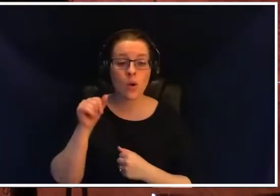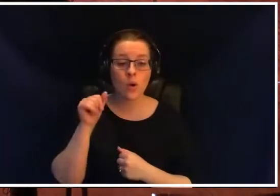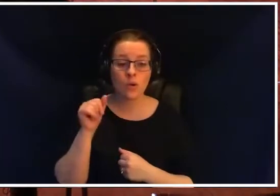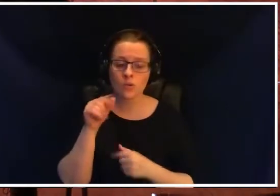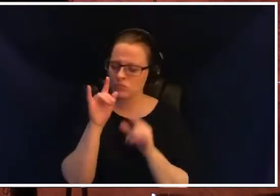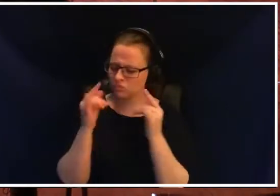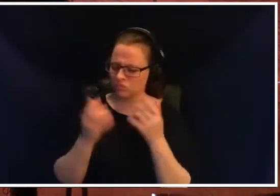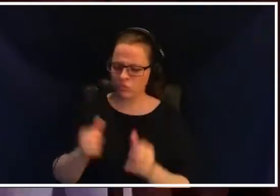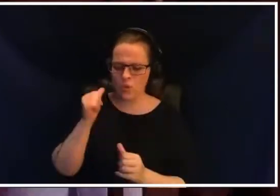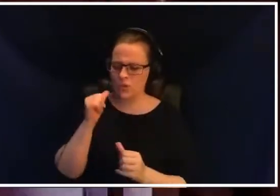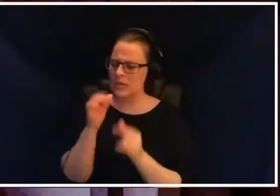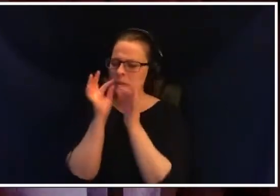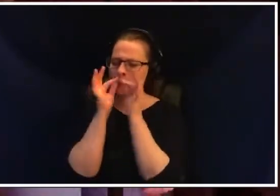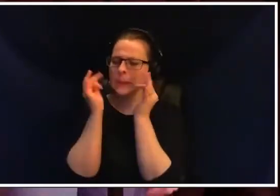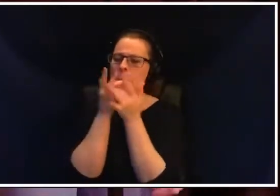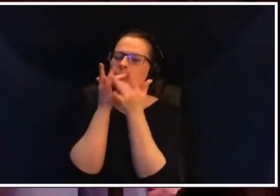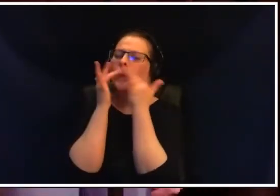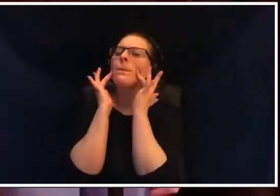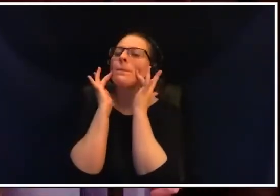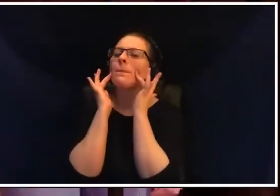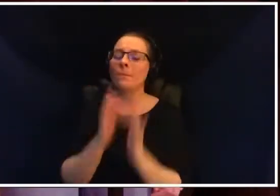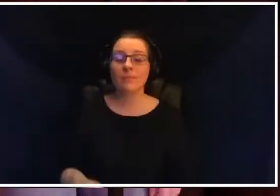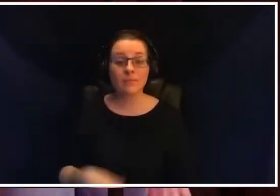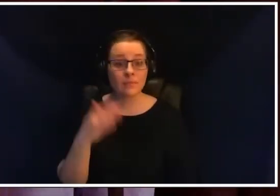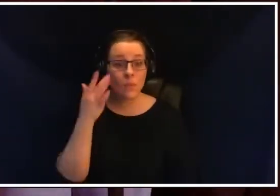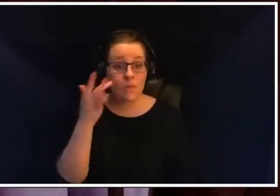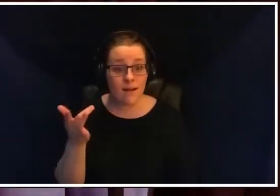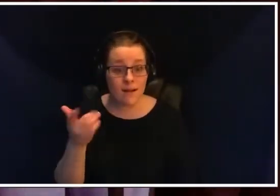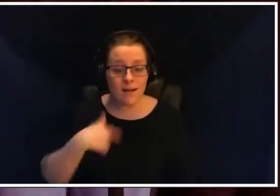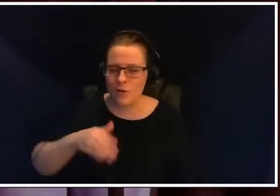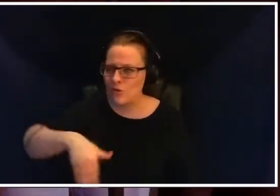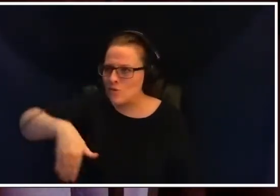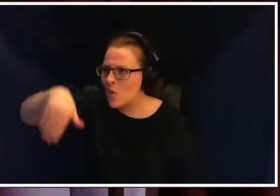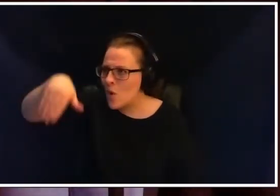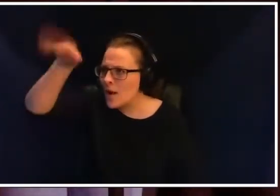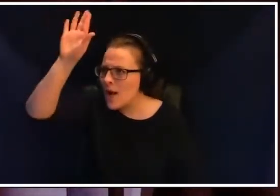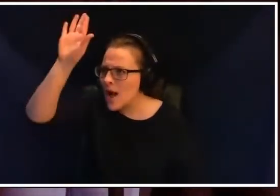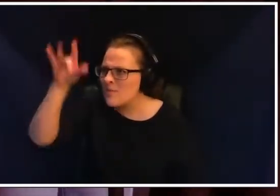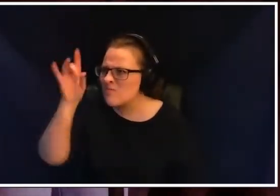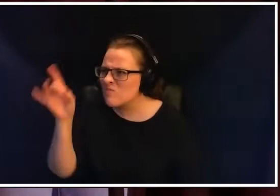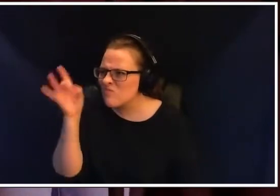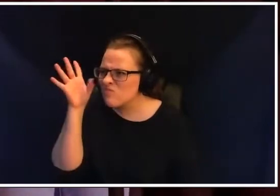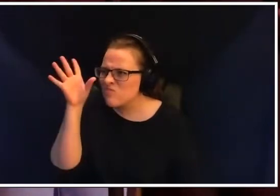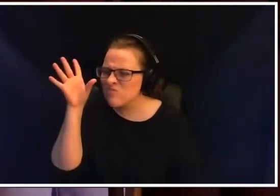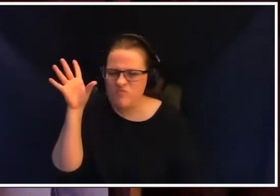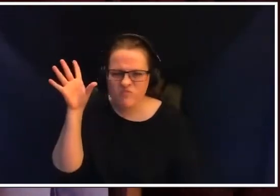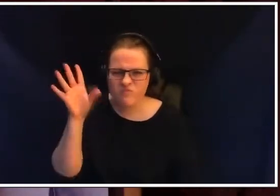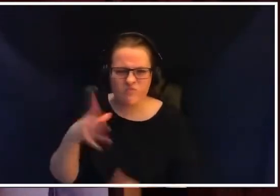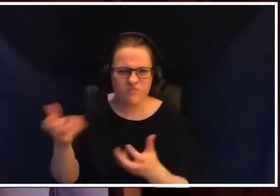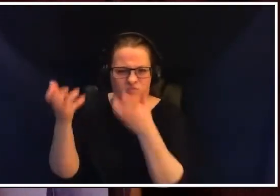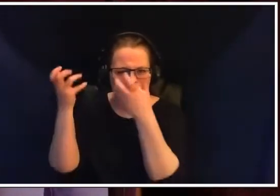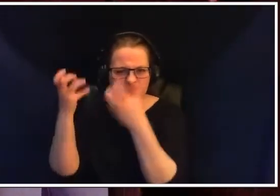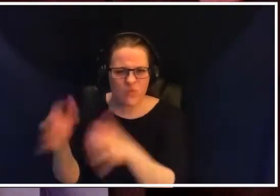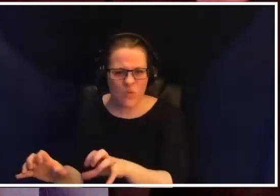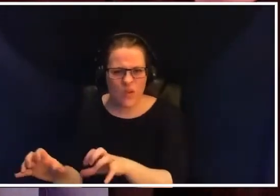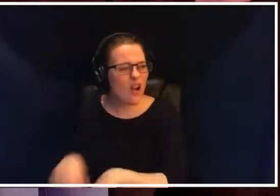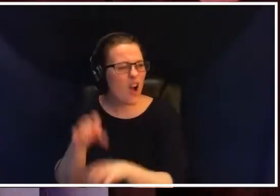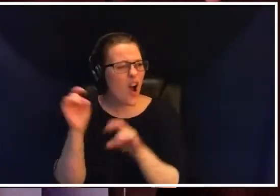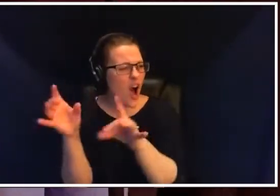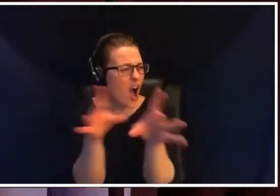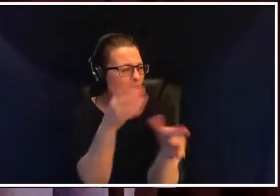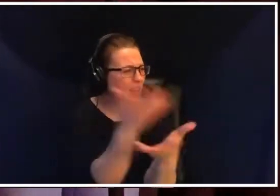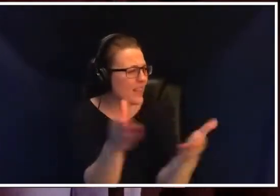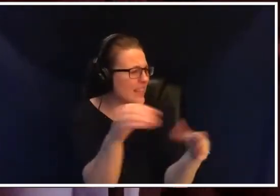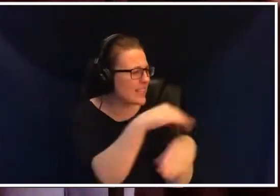Never grow a mustache or a fraction of an inch. Cause growing up is awfuler than all the awful things that